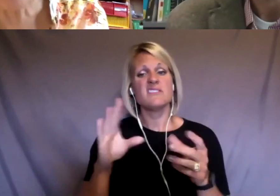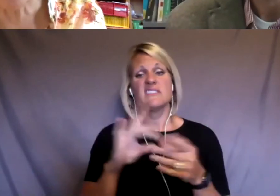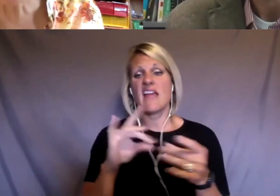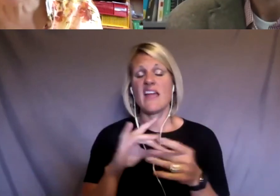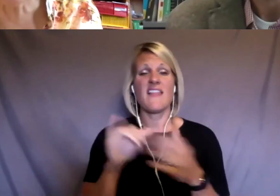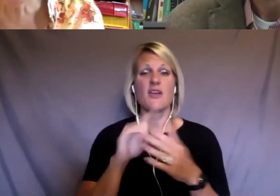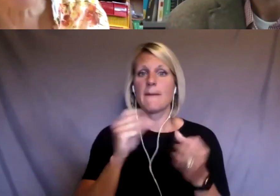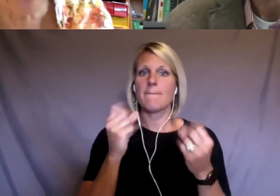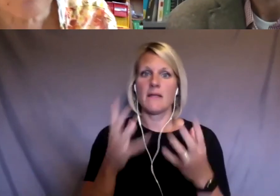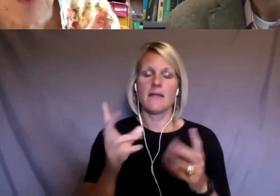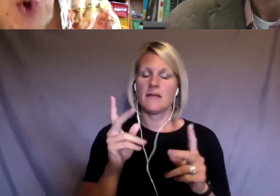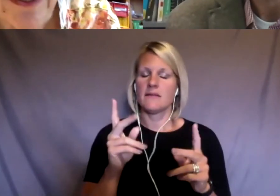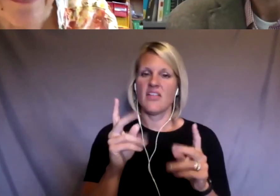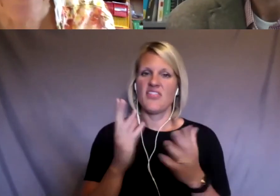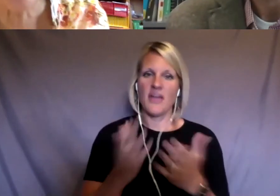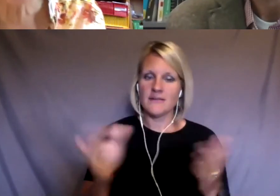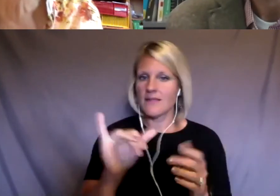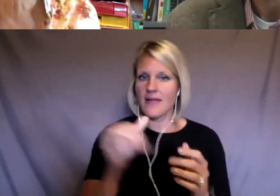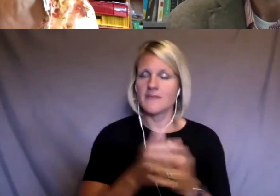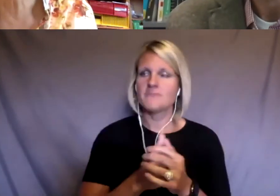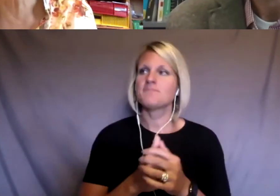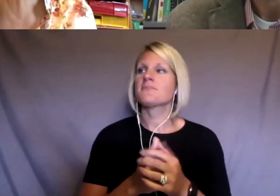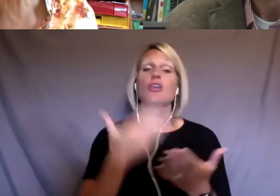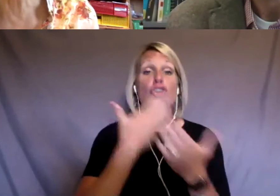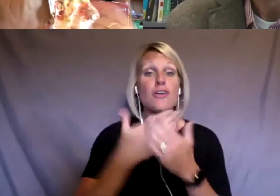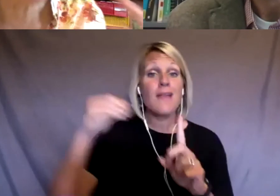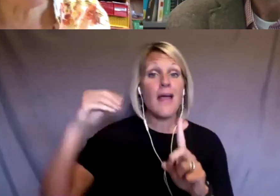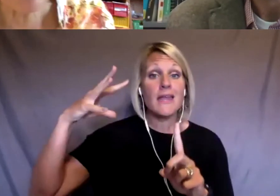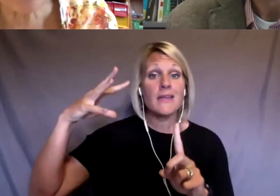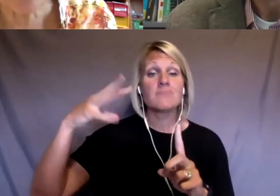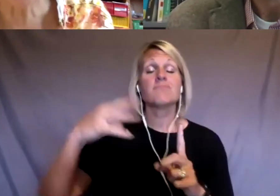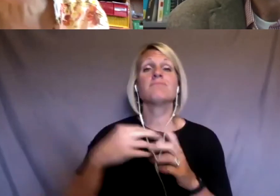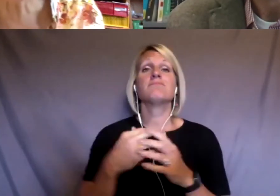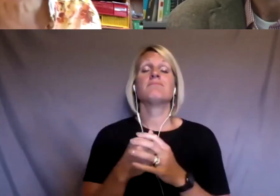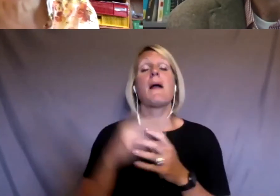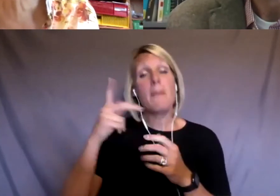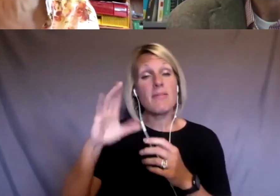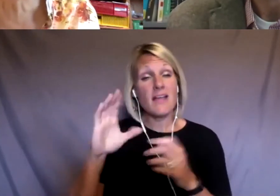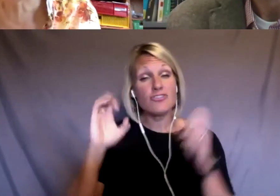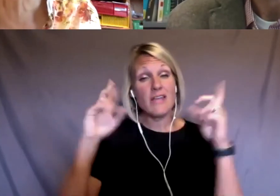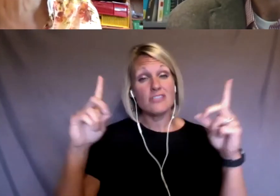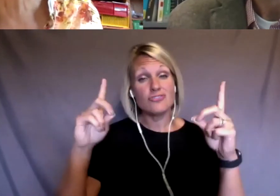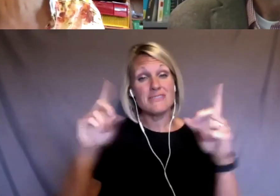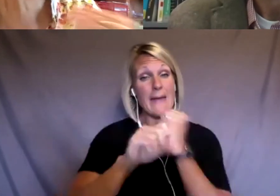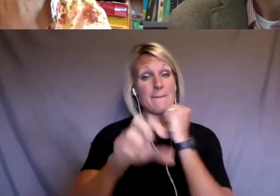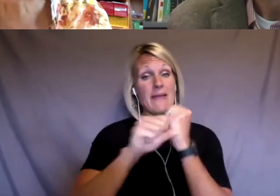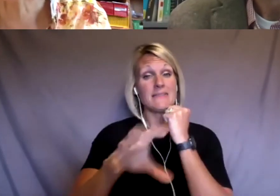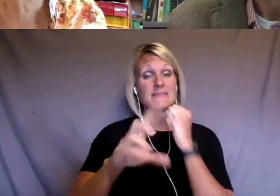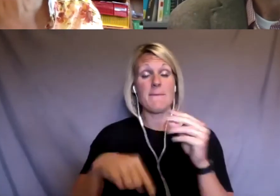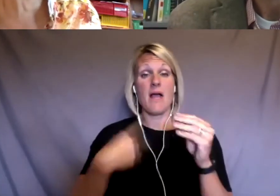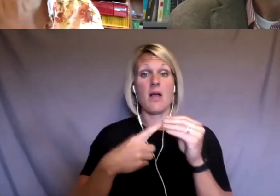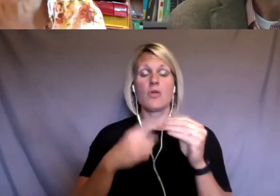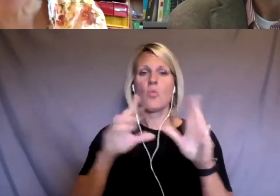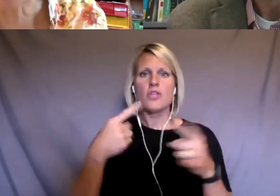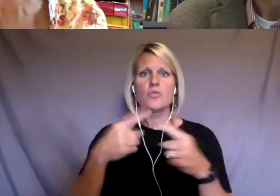number of things like, good lighting, public education campaigns about when you see